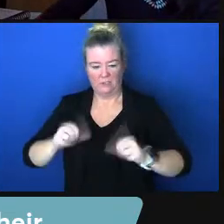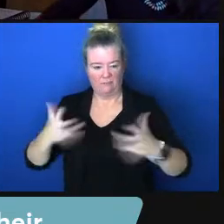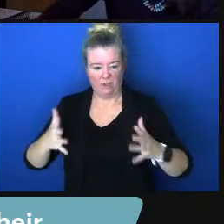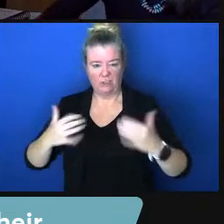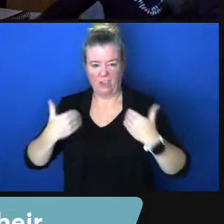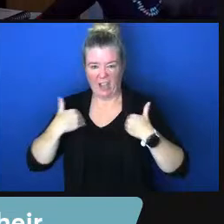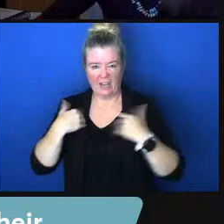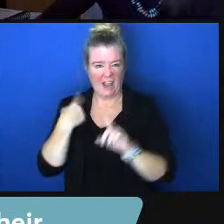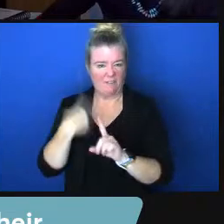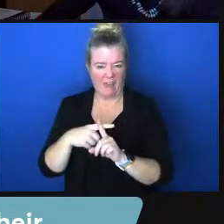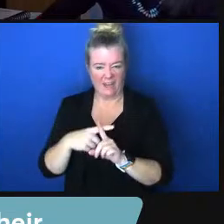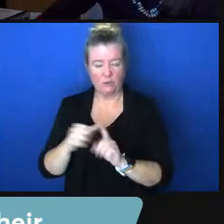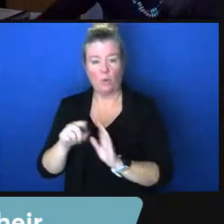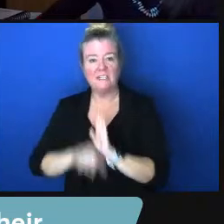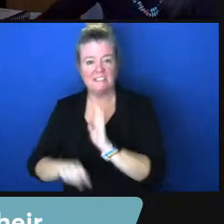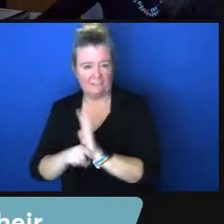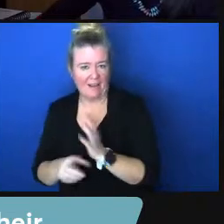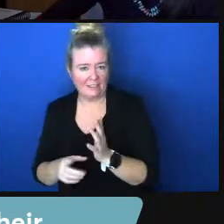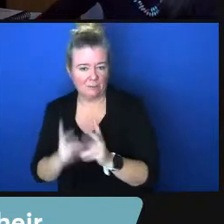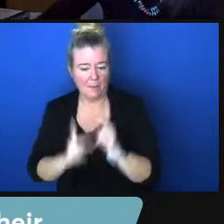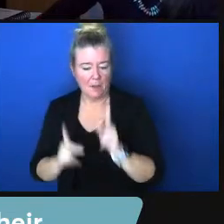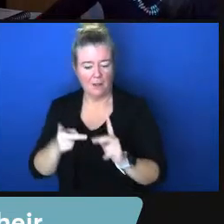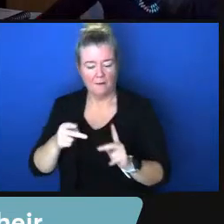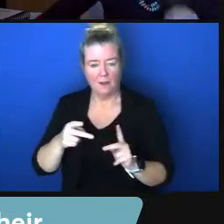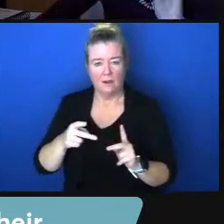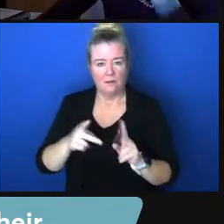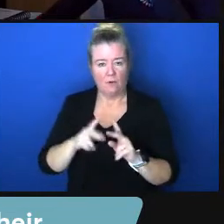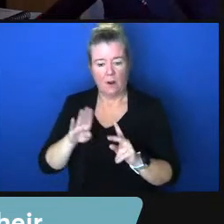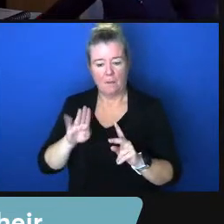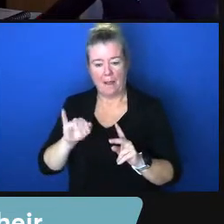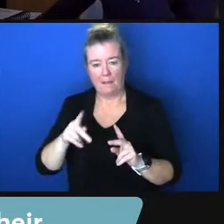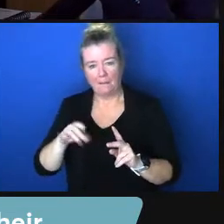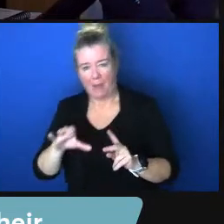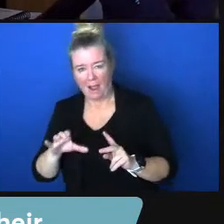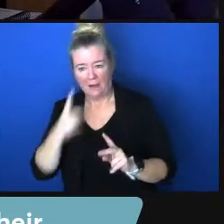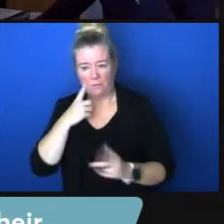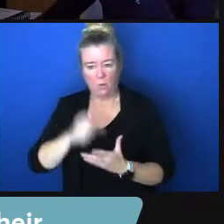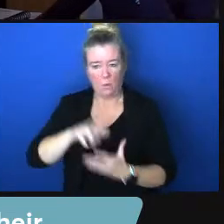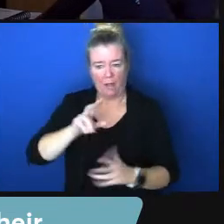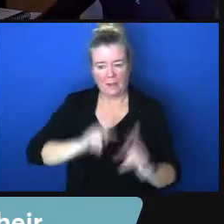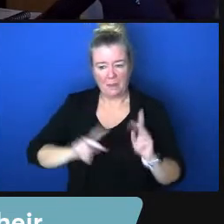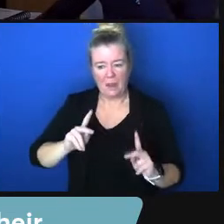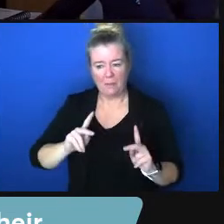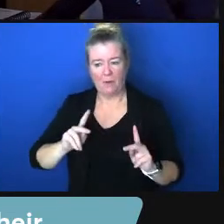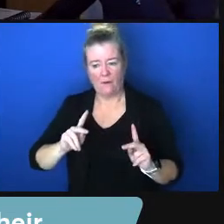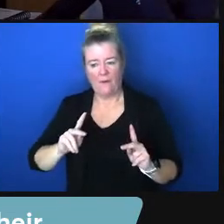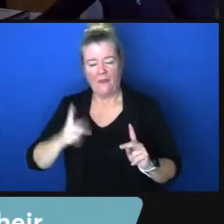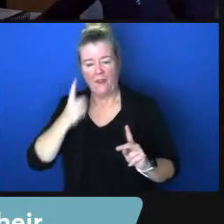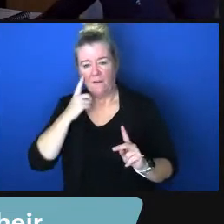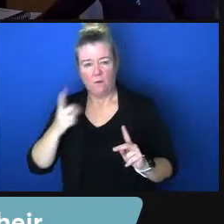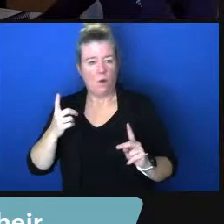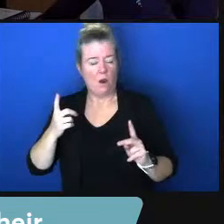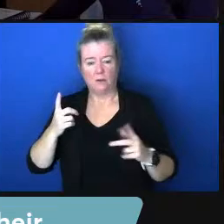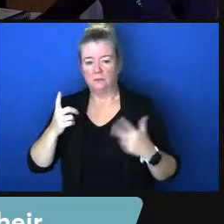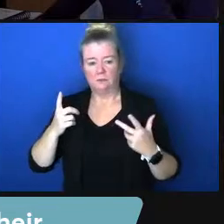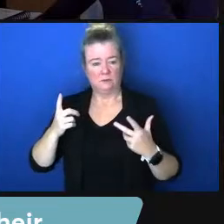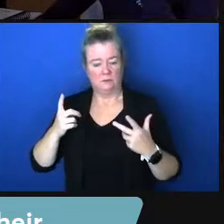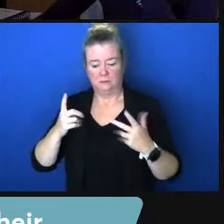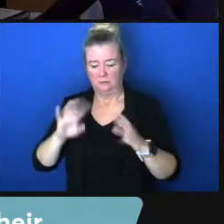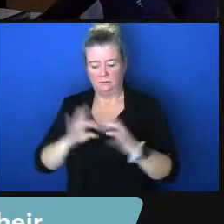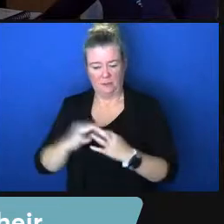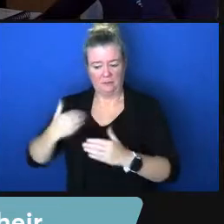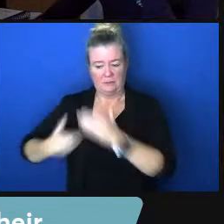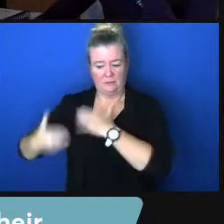or disadvantage, right, for people of color, for low wealth folks, for ancestor, you know, descendants